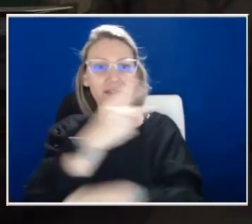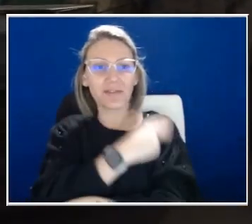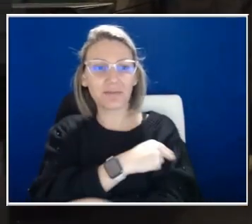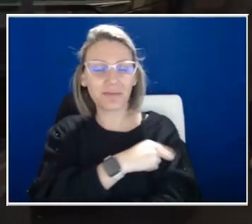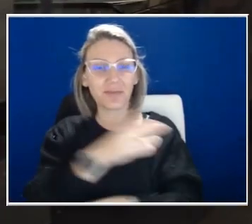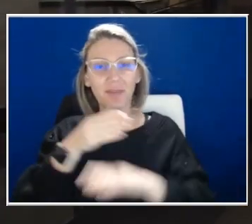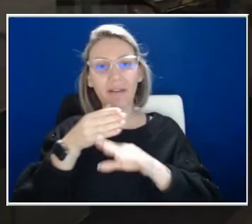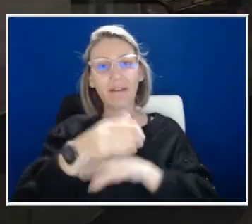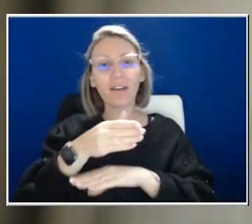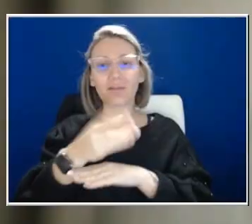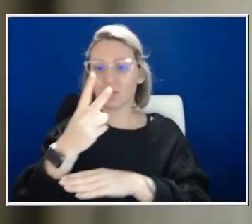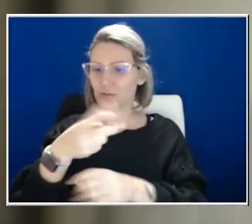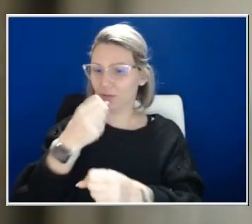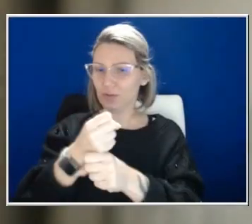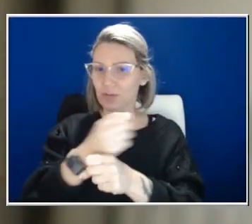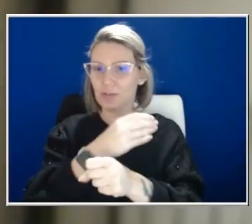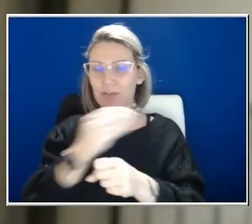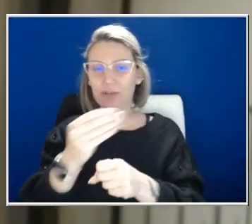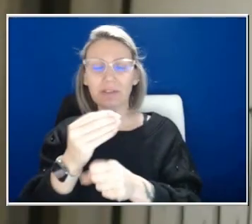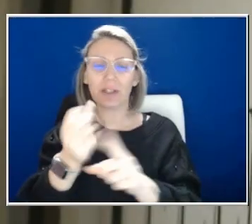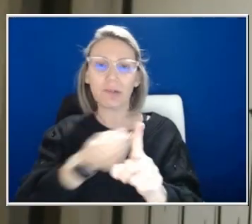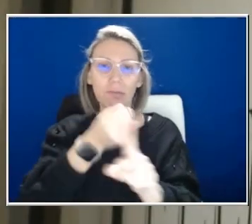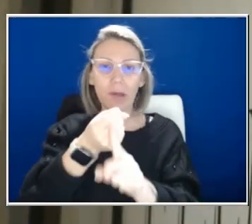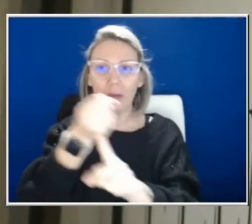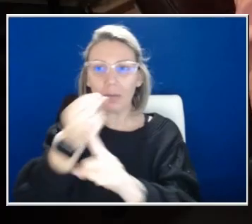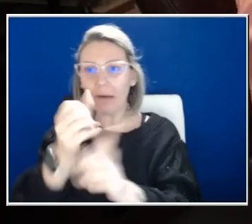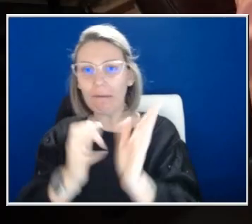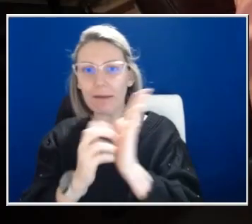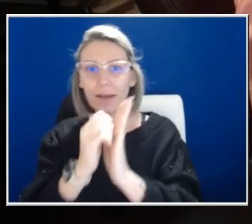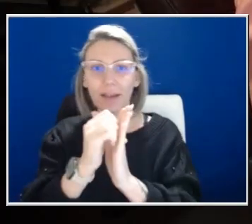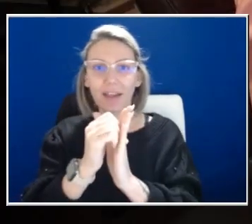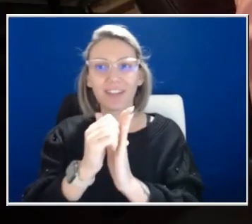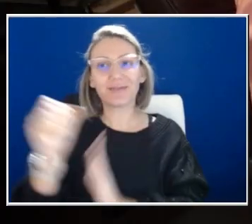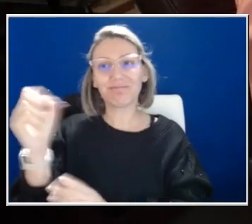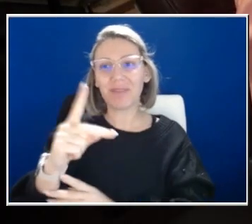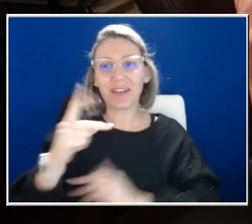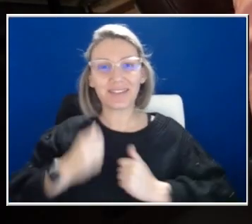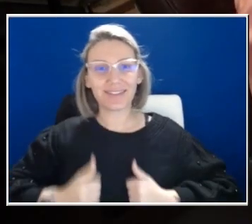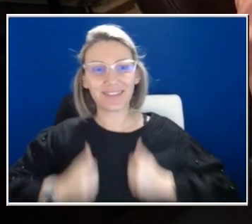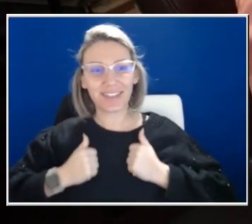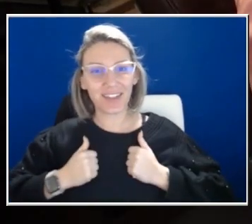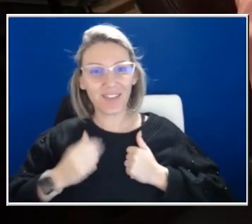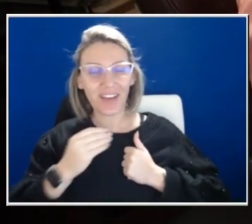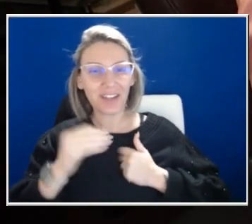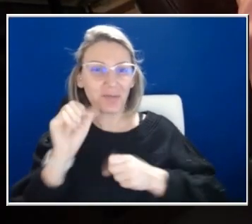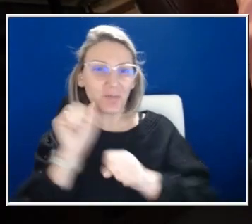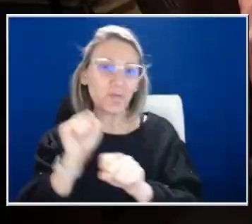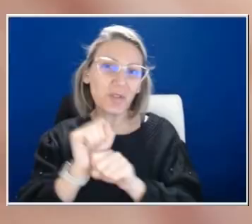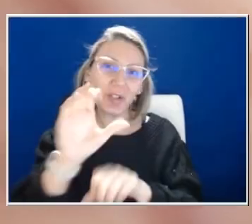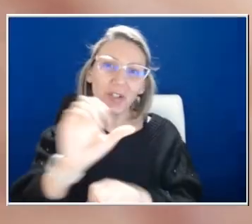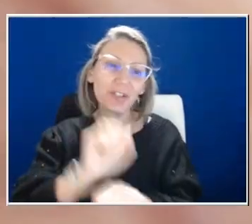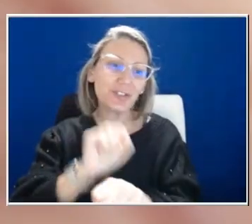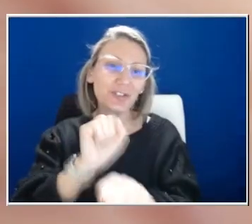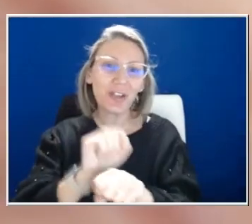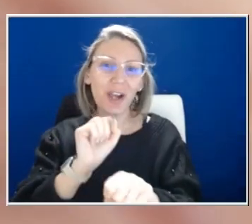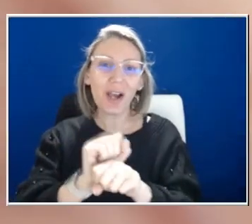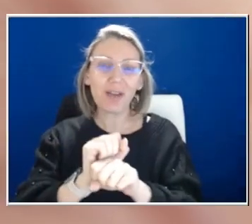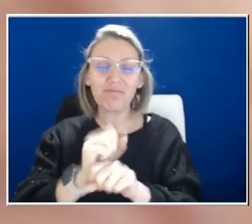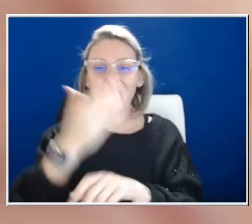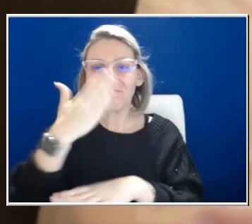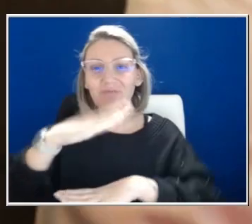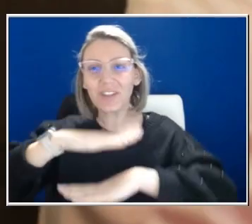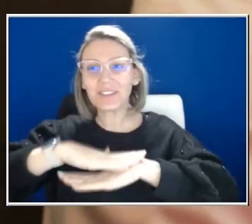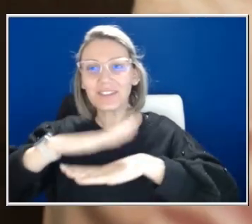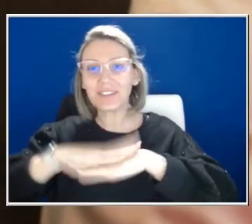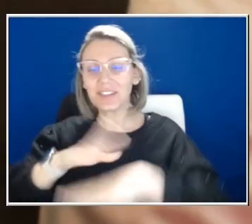2 back-to-back bouts with cancer, Yolanda is back to living and working the job she loves at the front desk of Brookside Charter School.